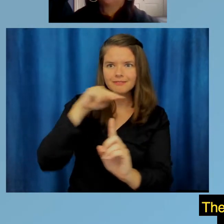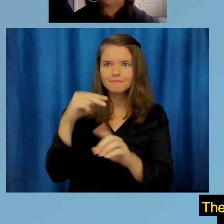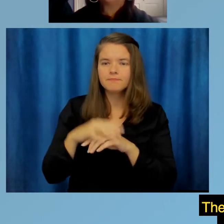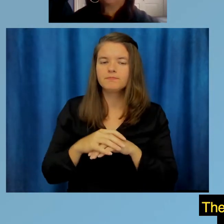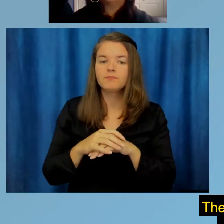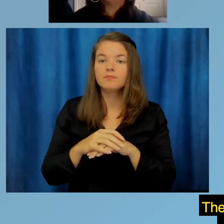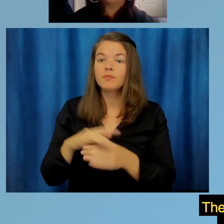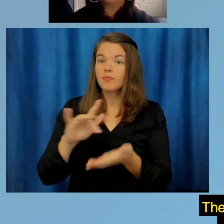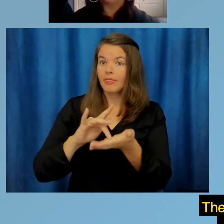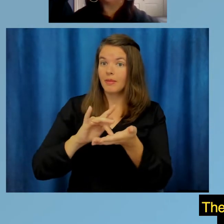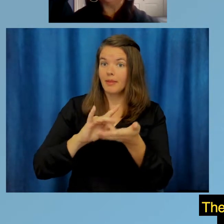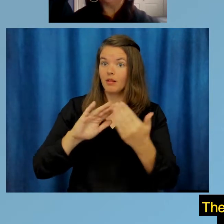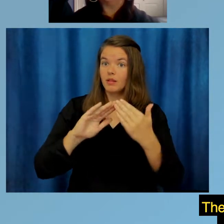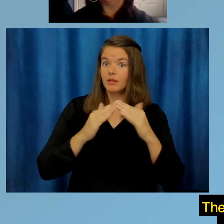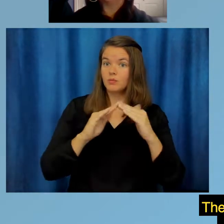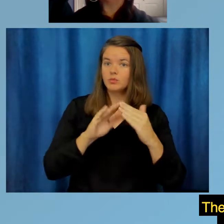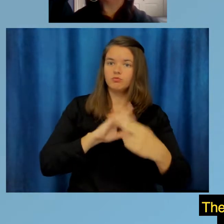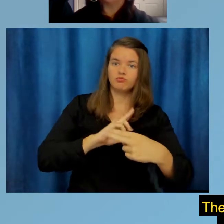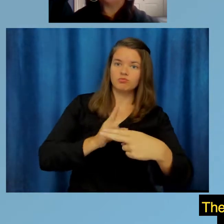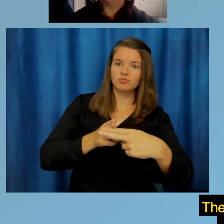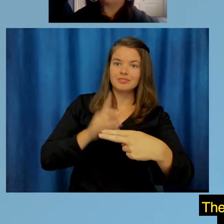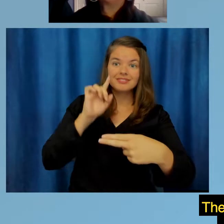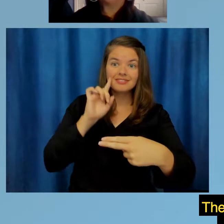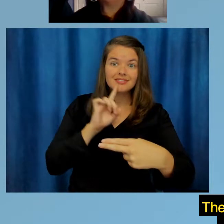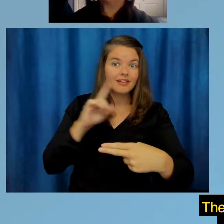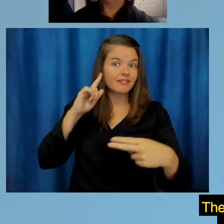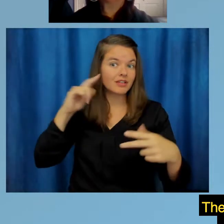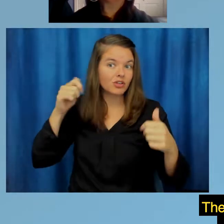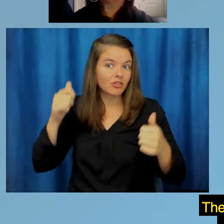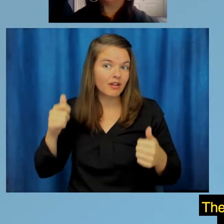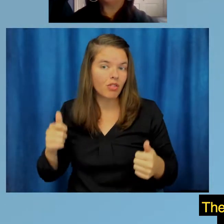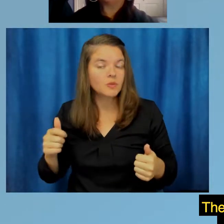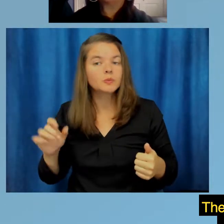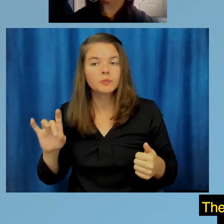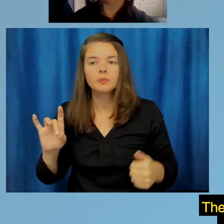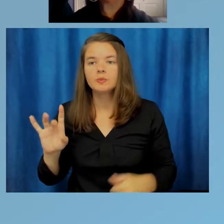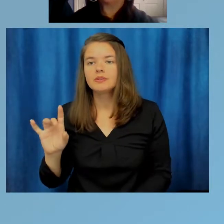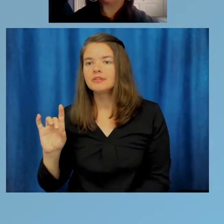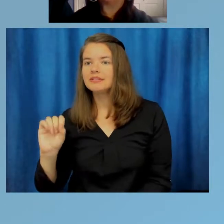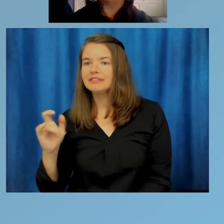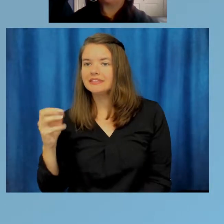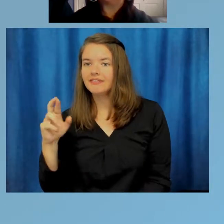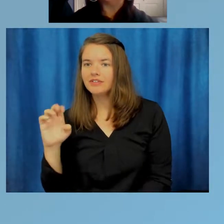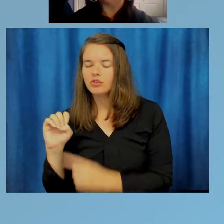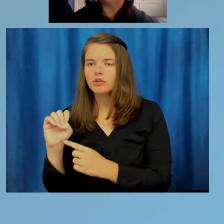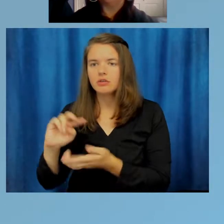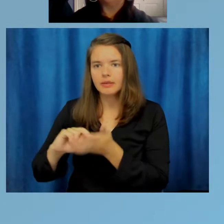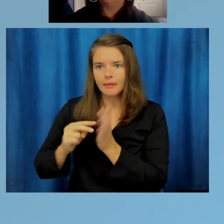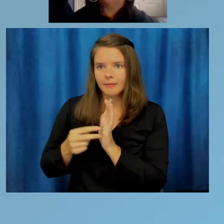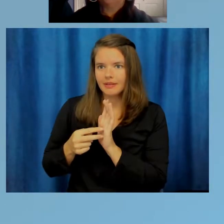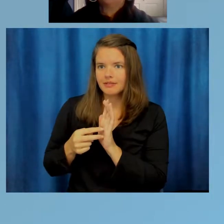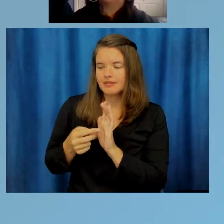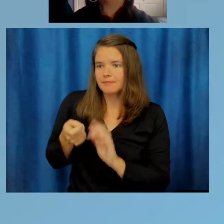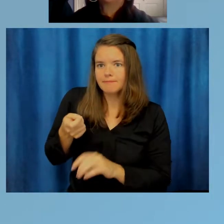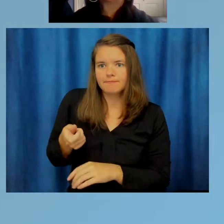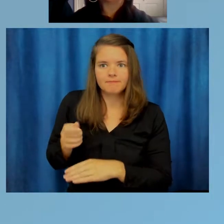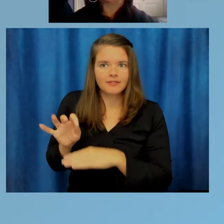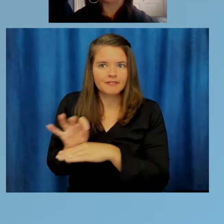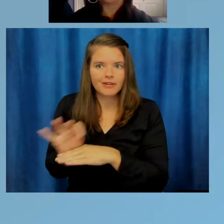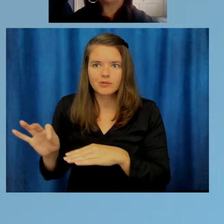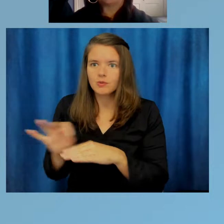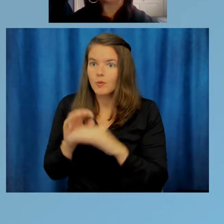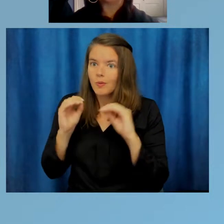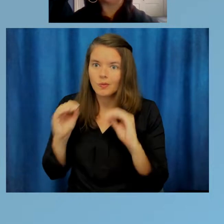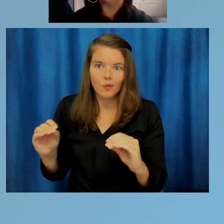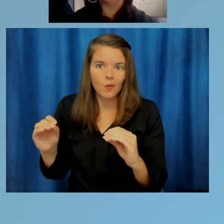is. The medical community refers to deaf as a hearing loss so severe that there is very little